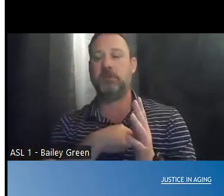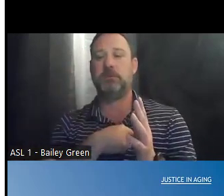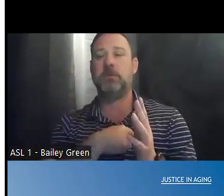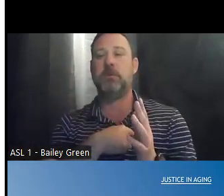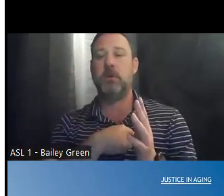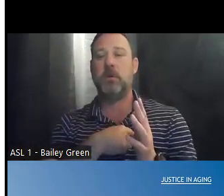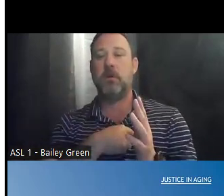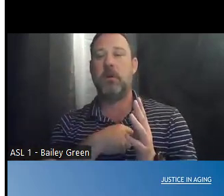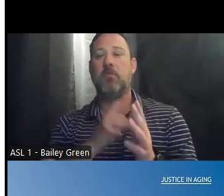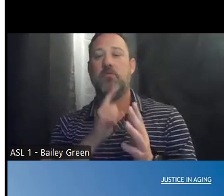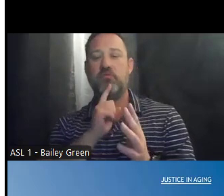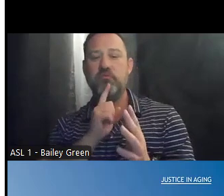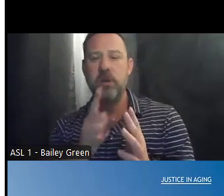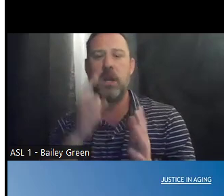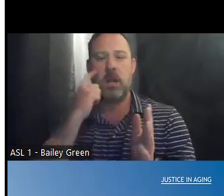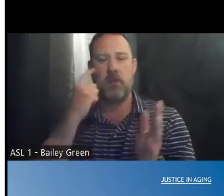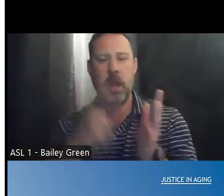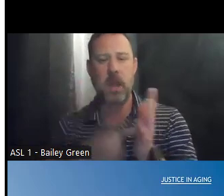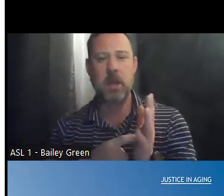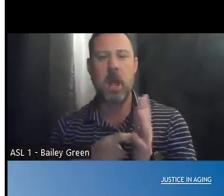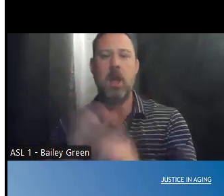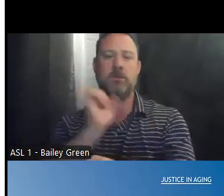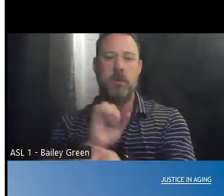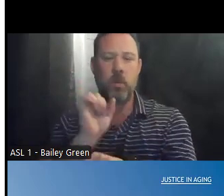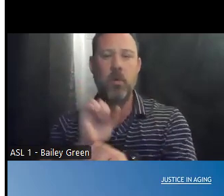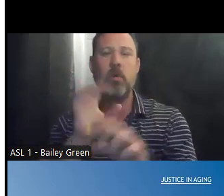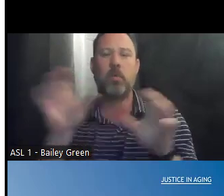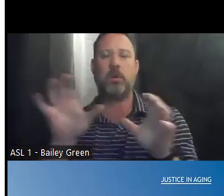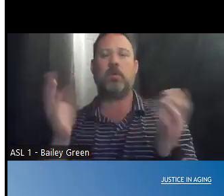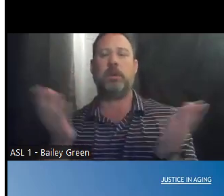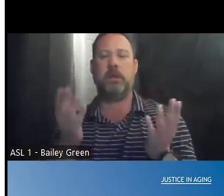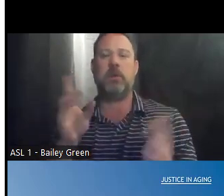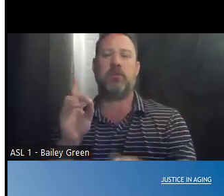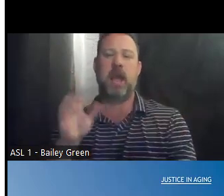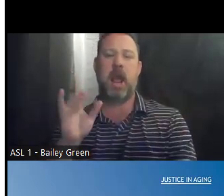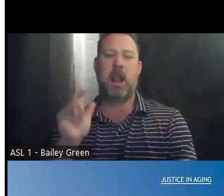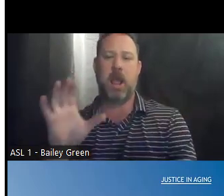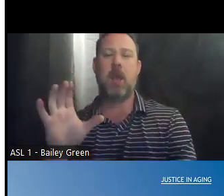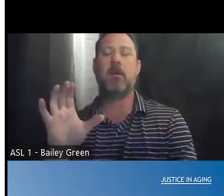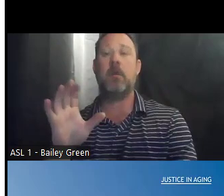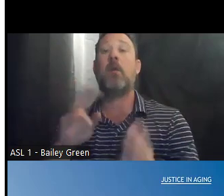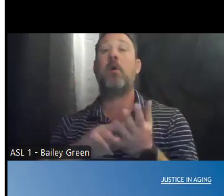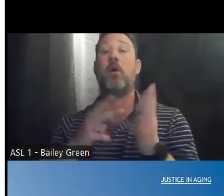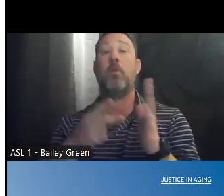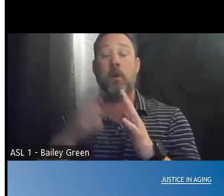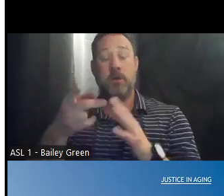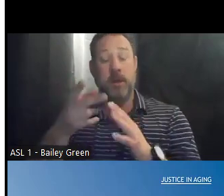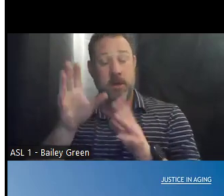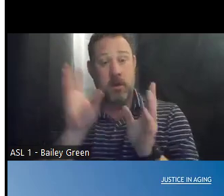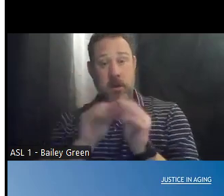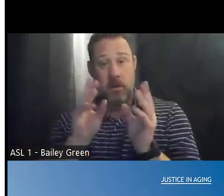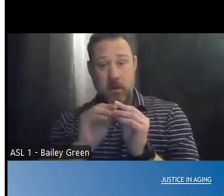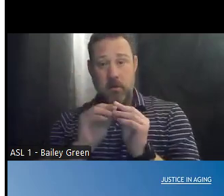well, really recognizing the work that we do here at DACLAC. The purpose of this advisory committee is to